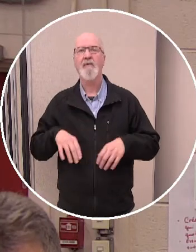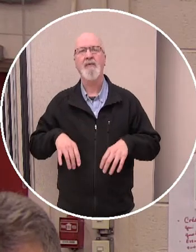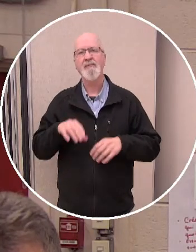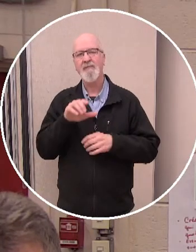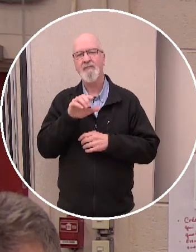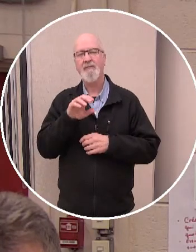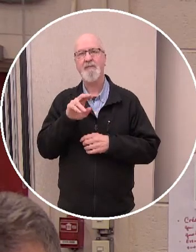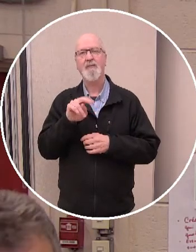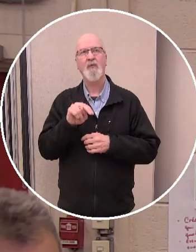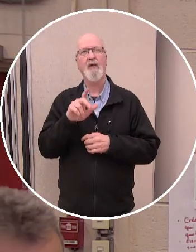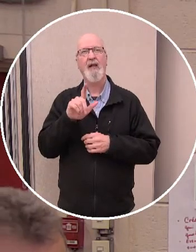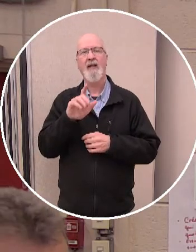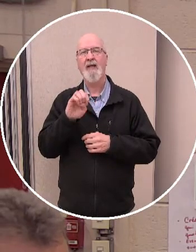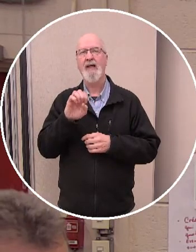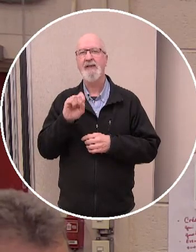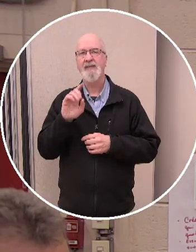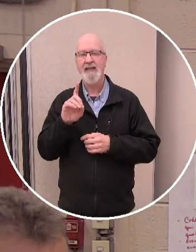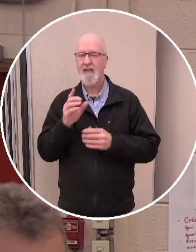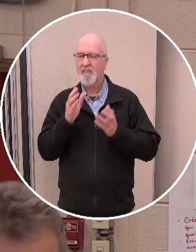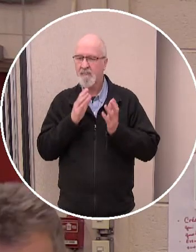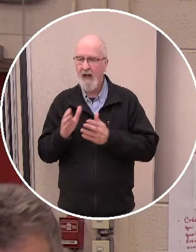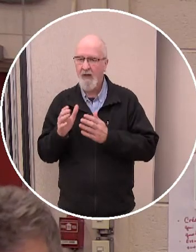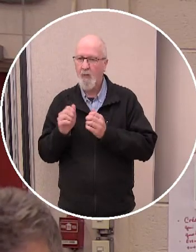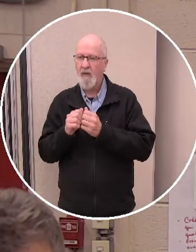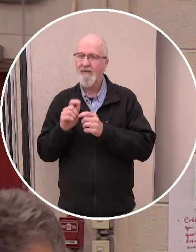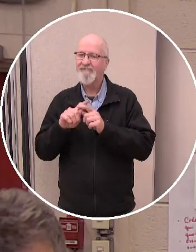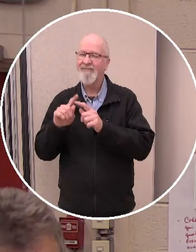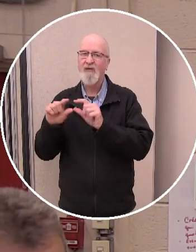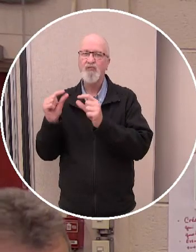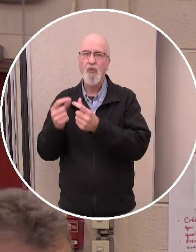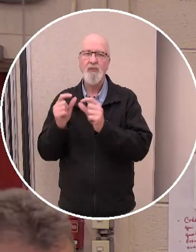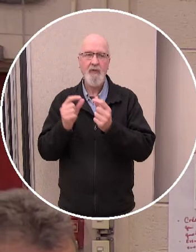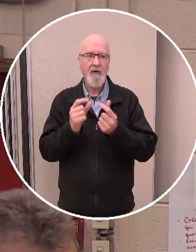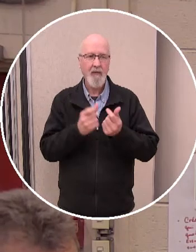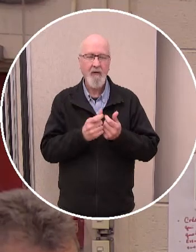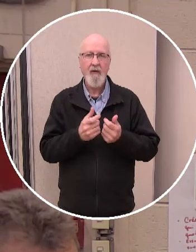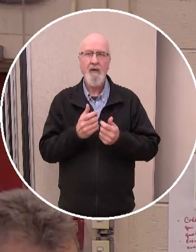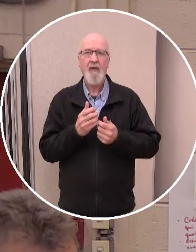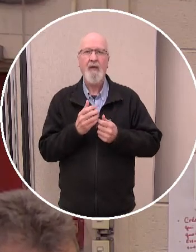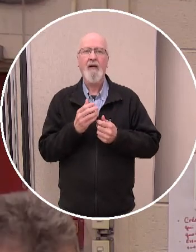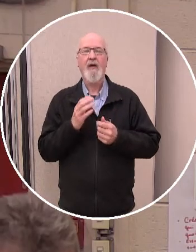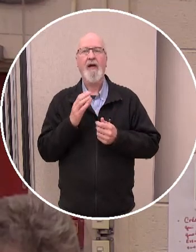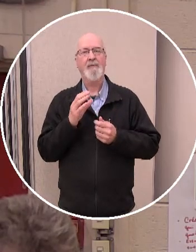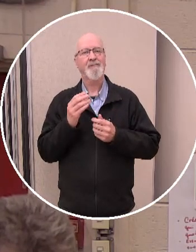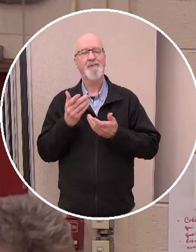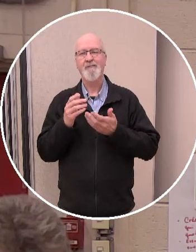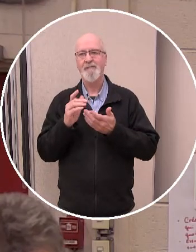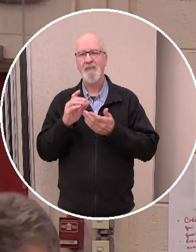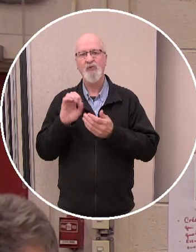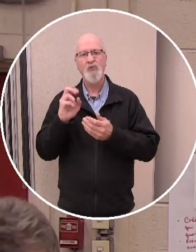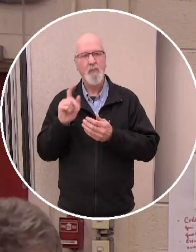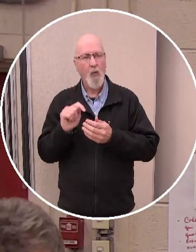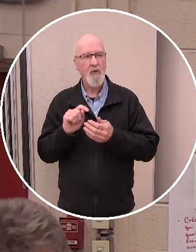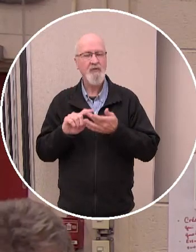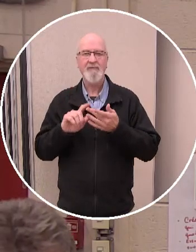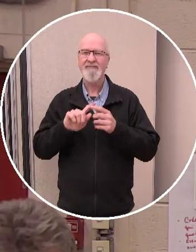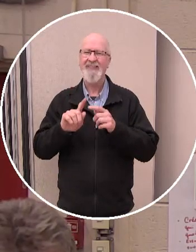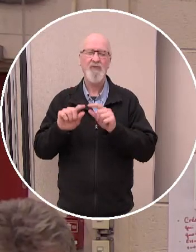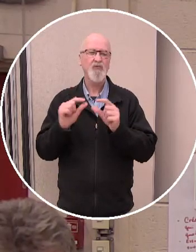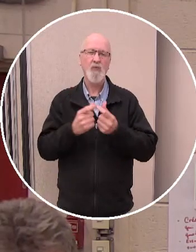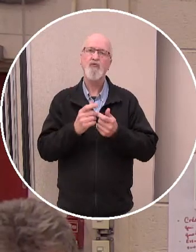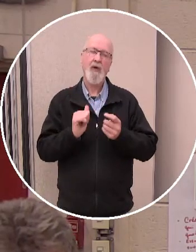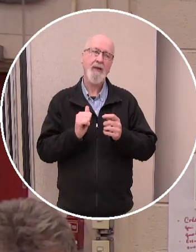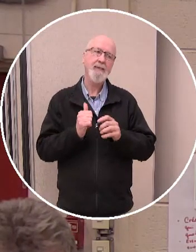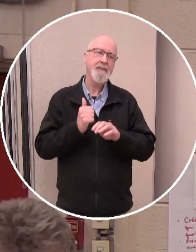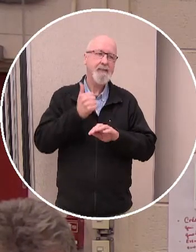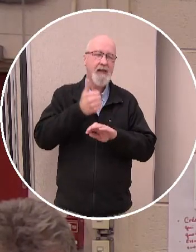Department of Children, Seniors and Social Development, School Sport NL and Sport NL in developing the